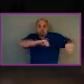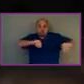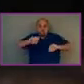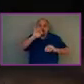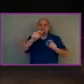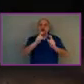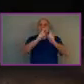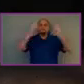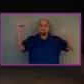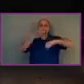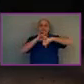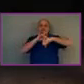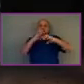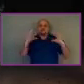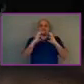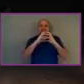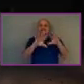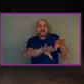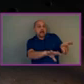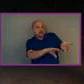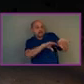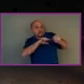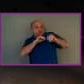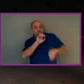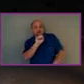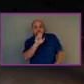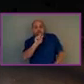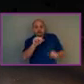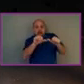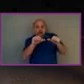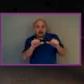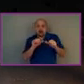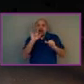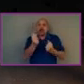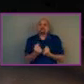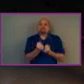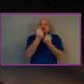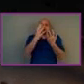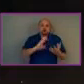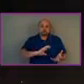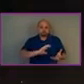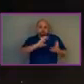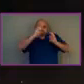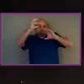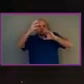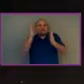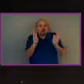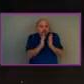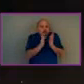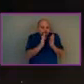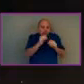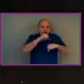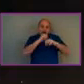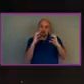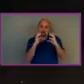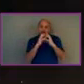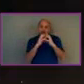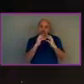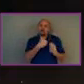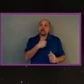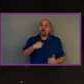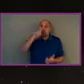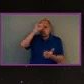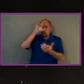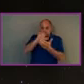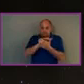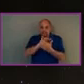sun, and this causes a chaotic disruption of the small bodies in the solar system. And we believe that this caused some of